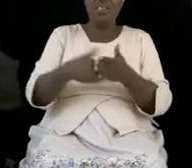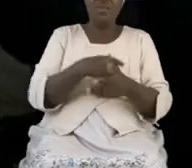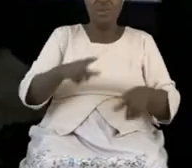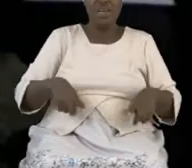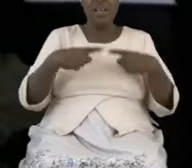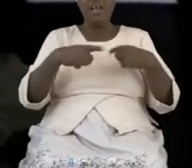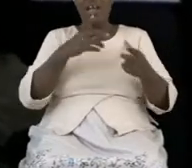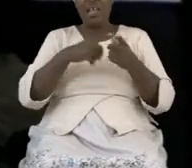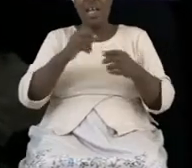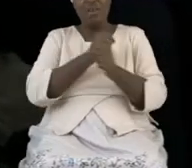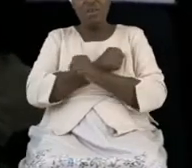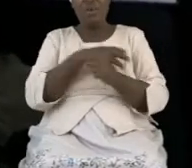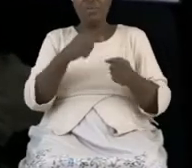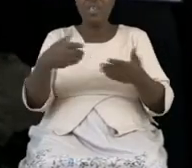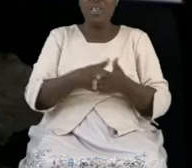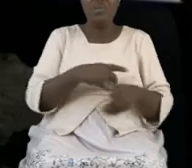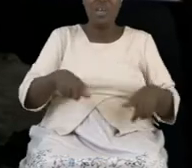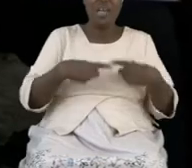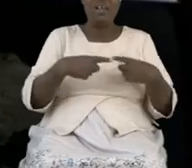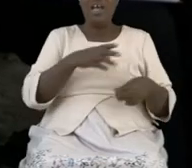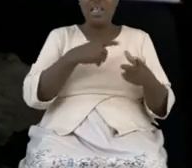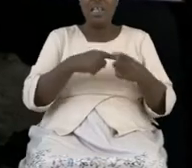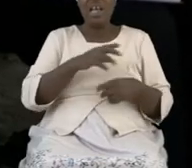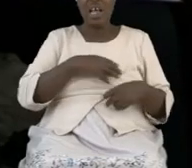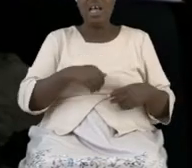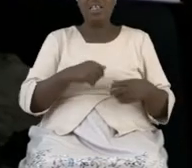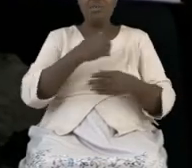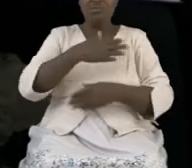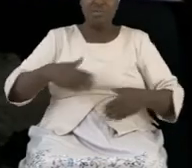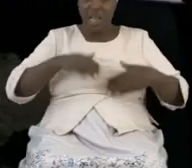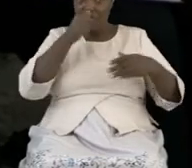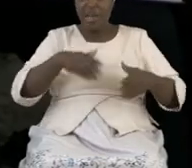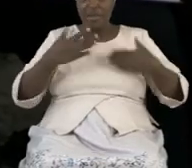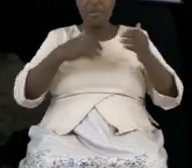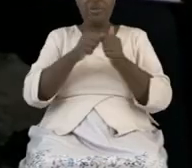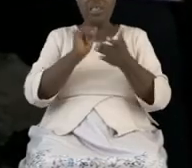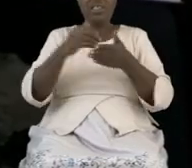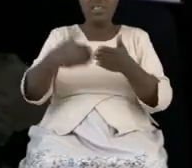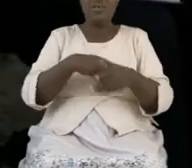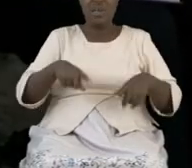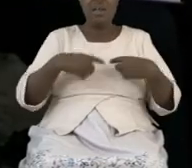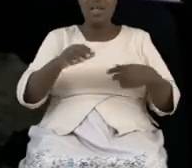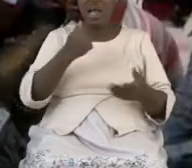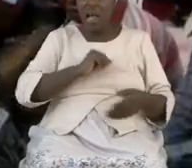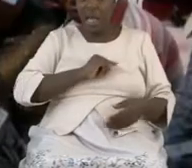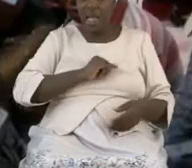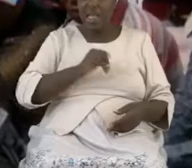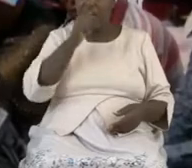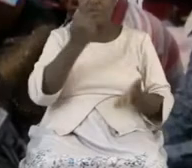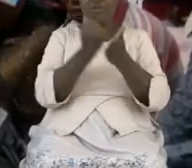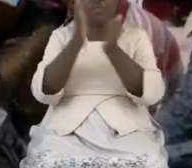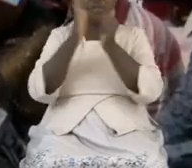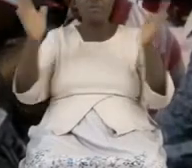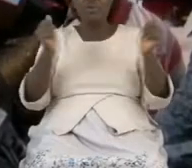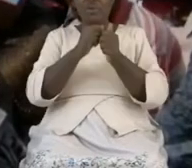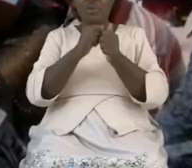life. I cherish the new life. I am crucified with Christ. Nevertheless, I live. Yet not